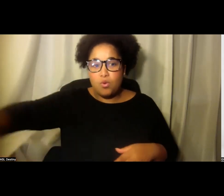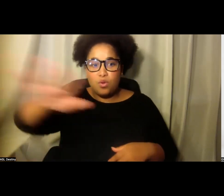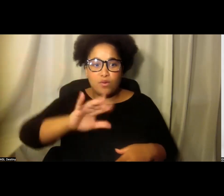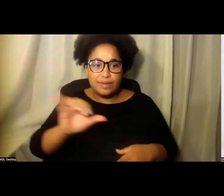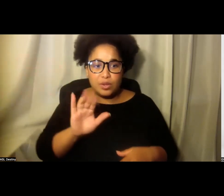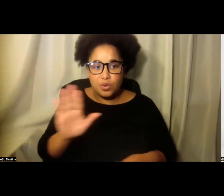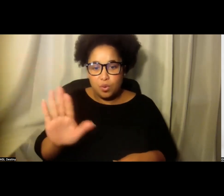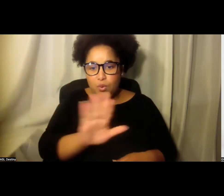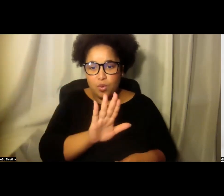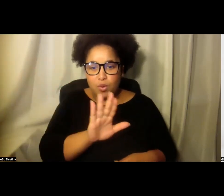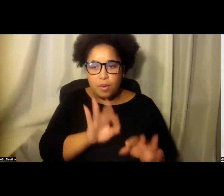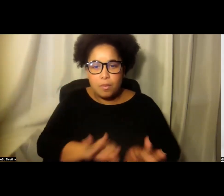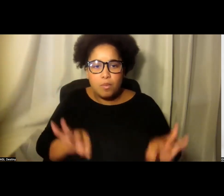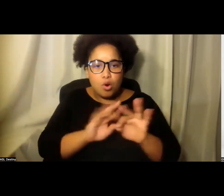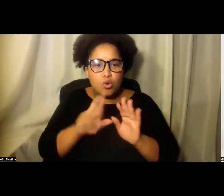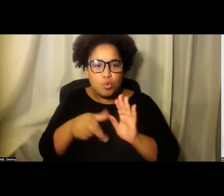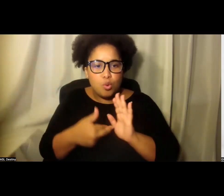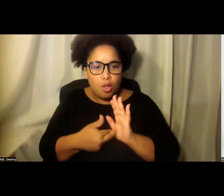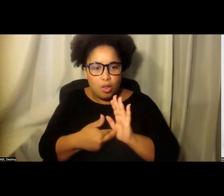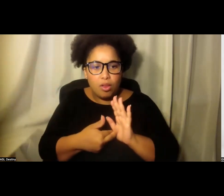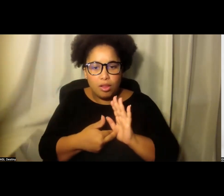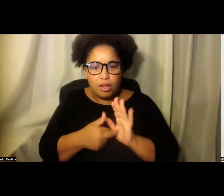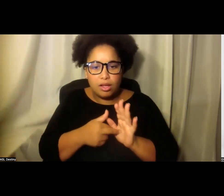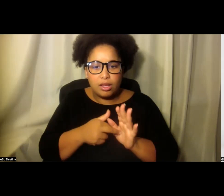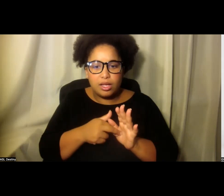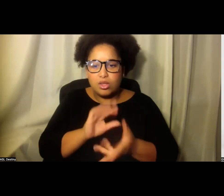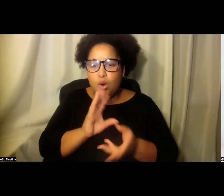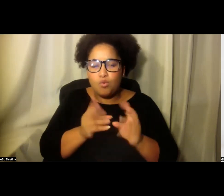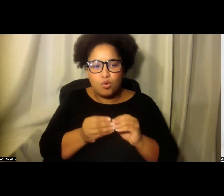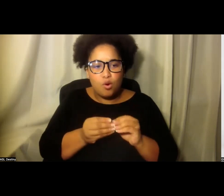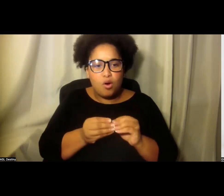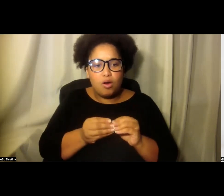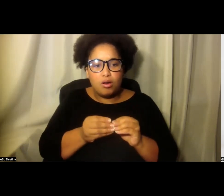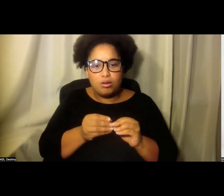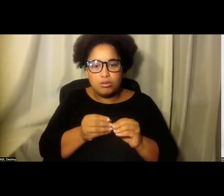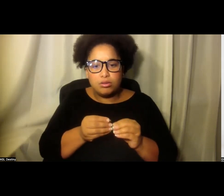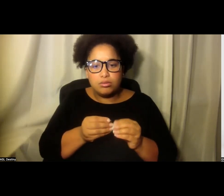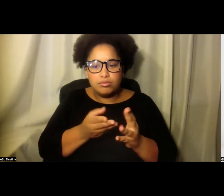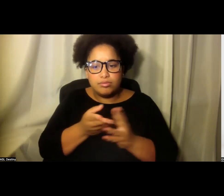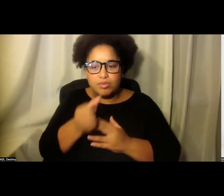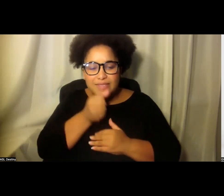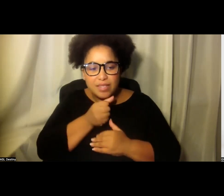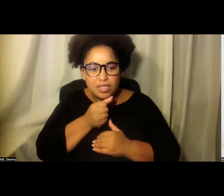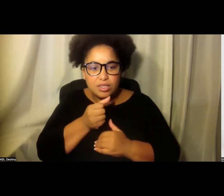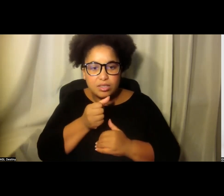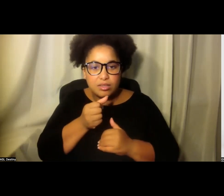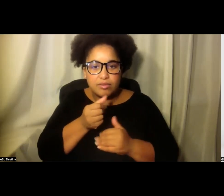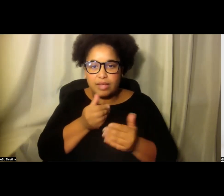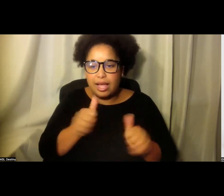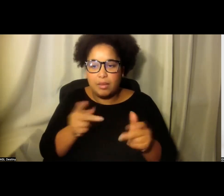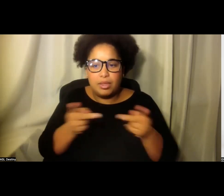yours, play an important role in the overall resilience of wherever you are. And that